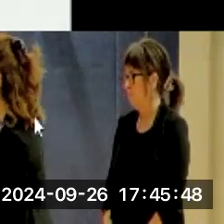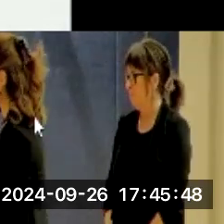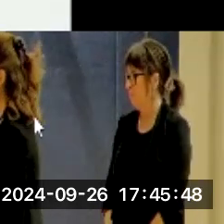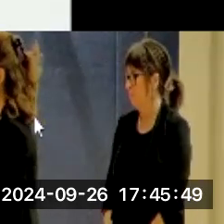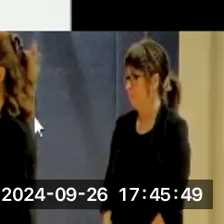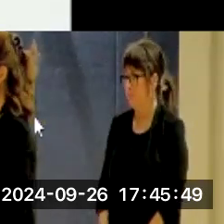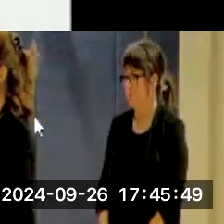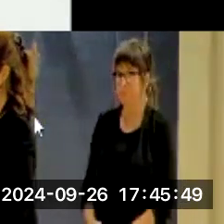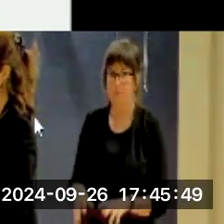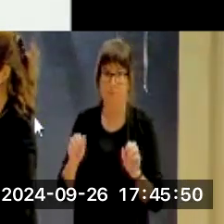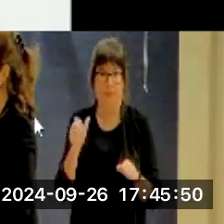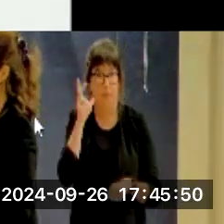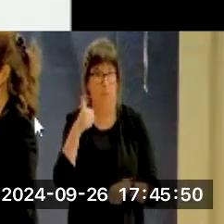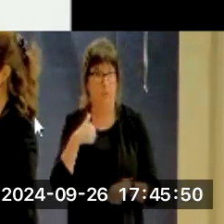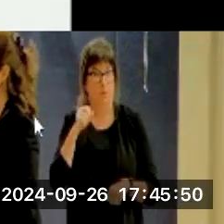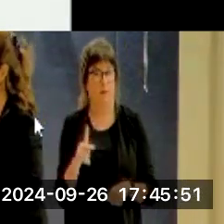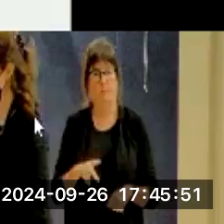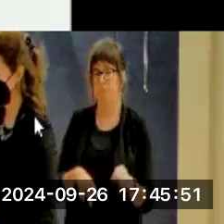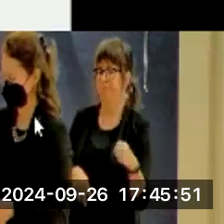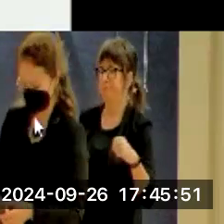Can you hear me okay? Okay.